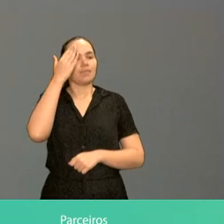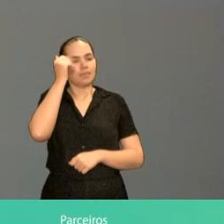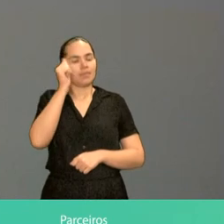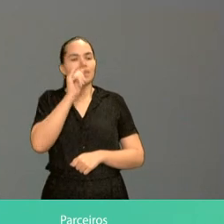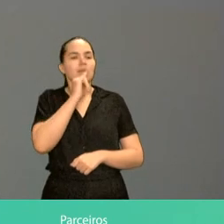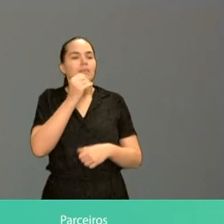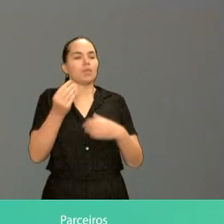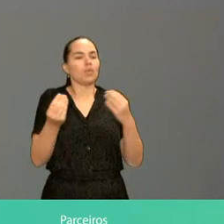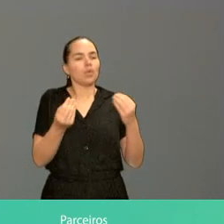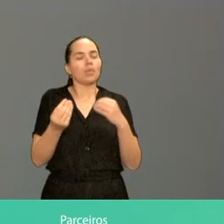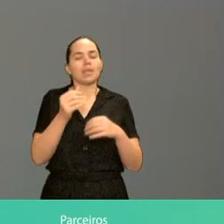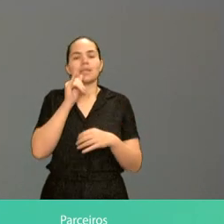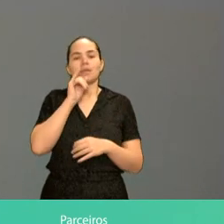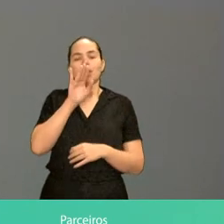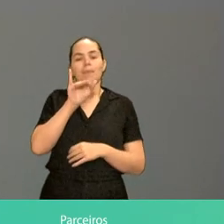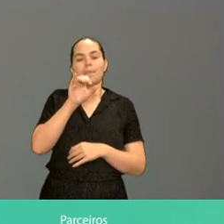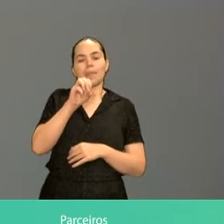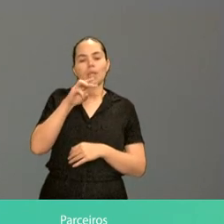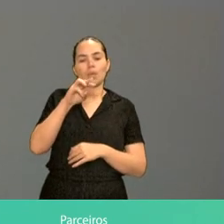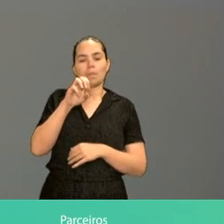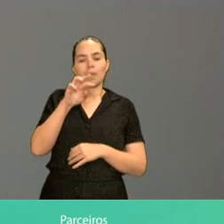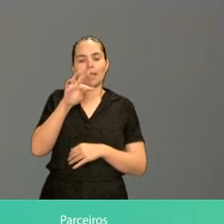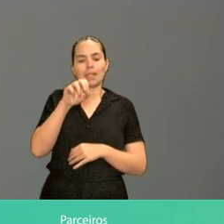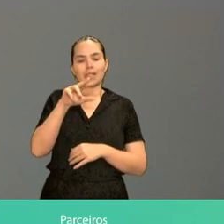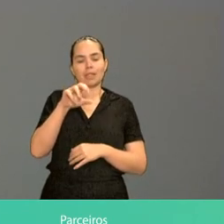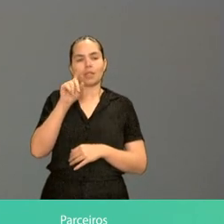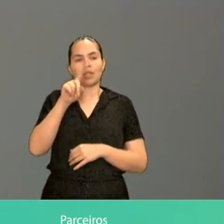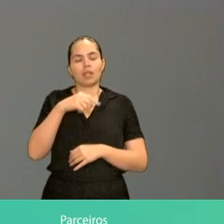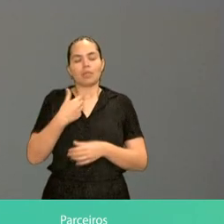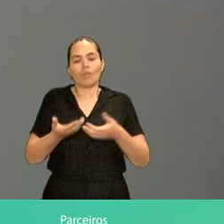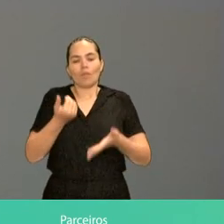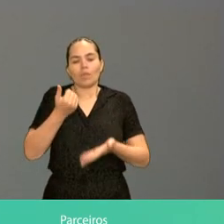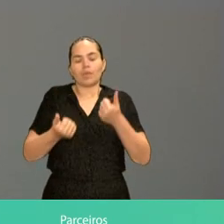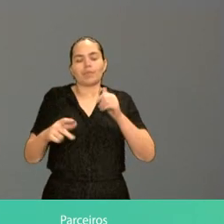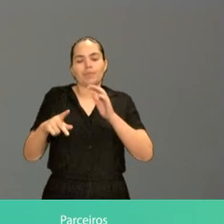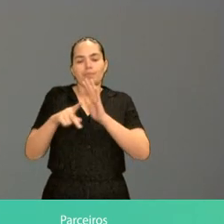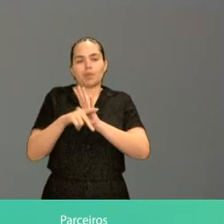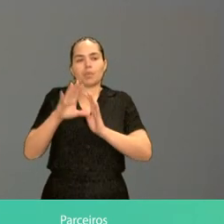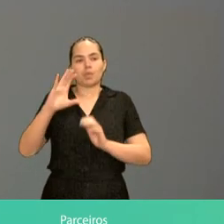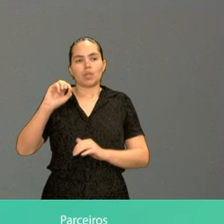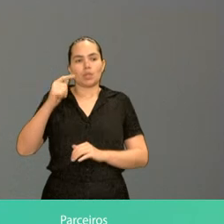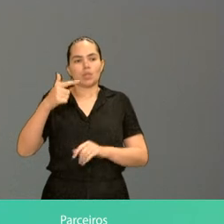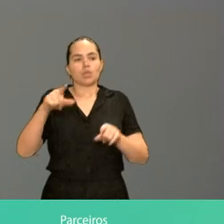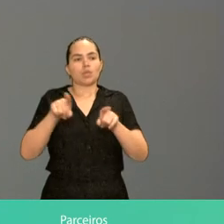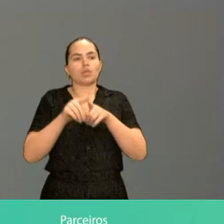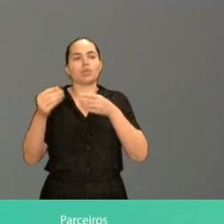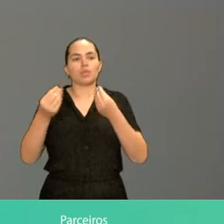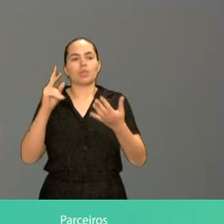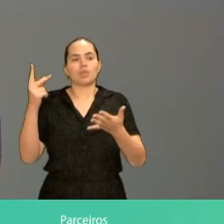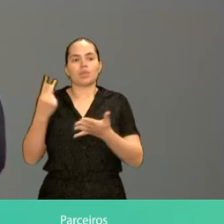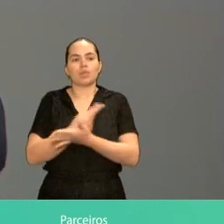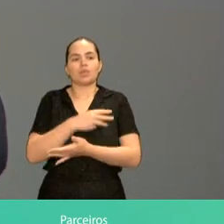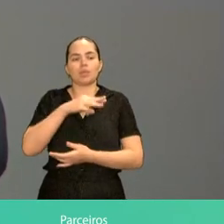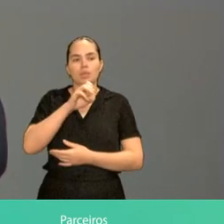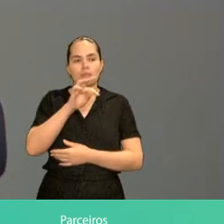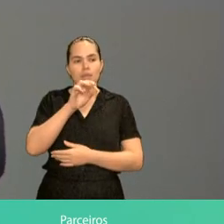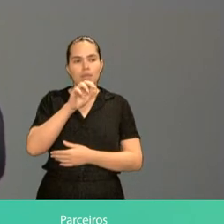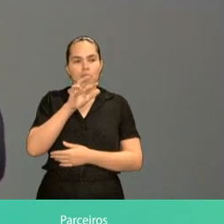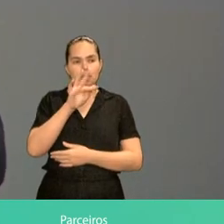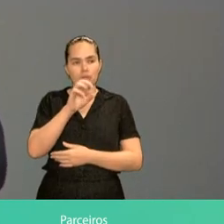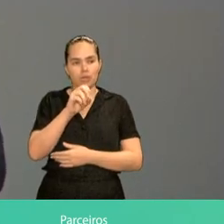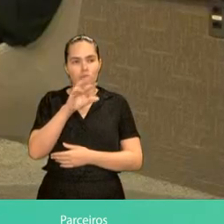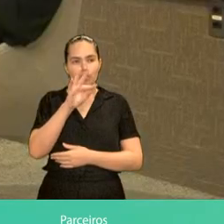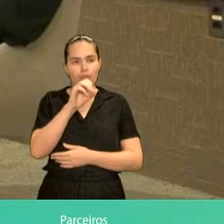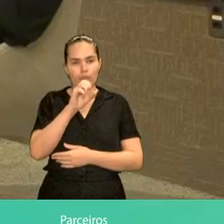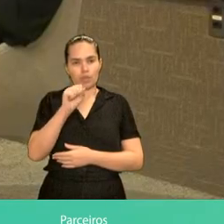Renata, as a representative of Yara Brazil. Well, in the case of the